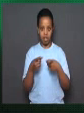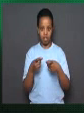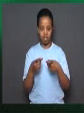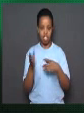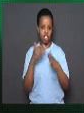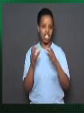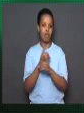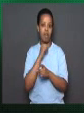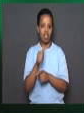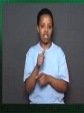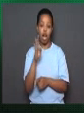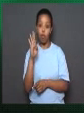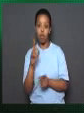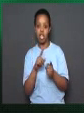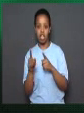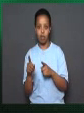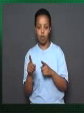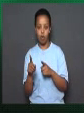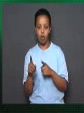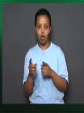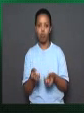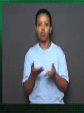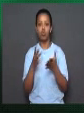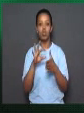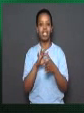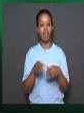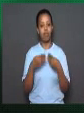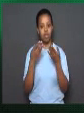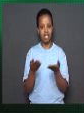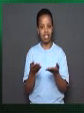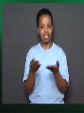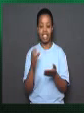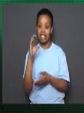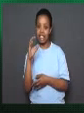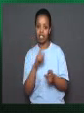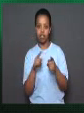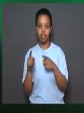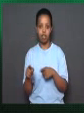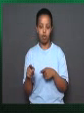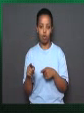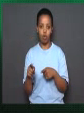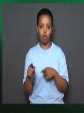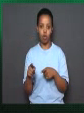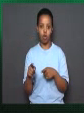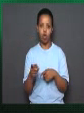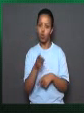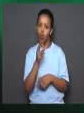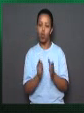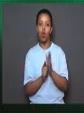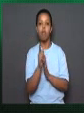bovine B yields a lot of meat, and bovine C grows